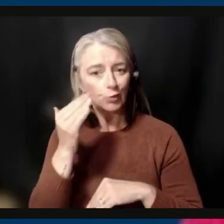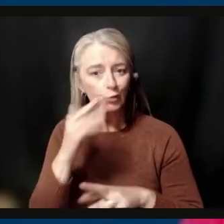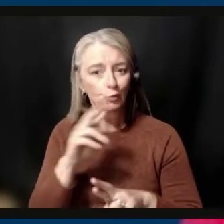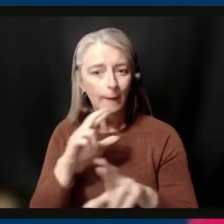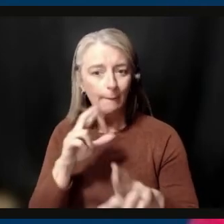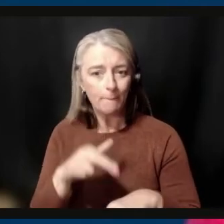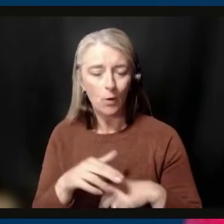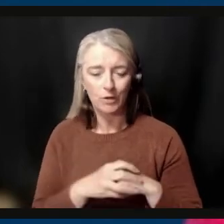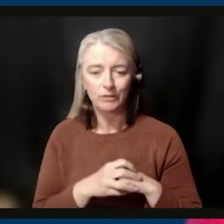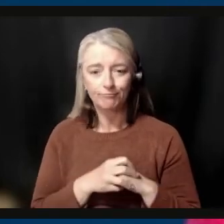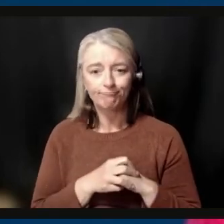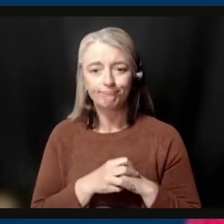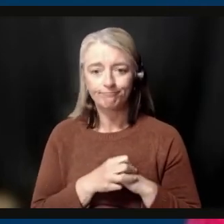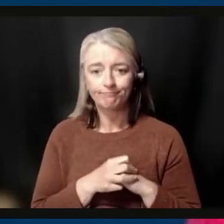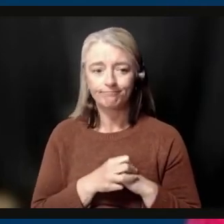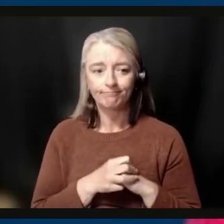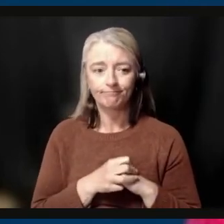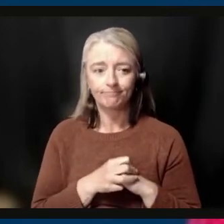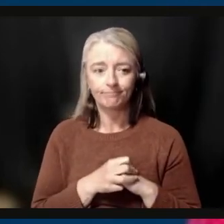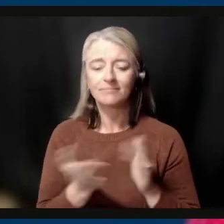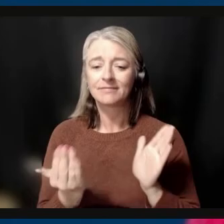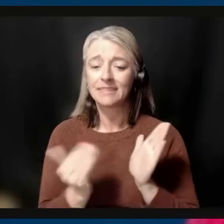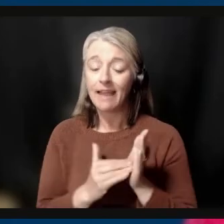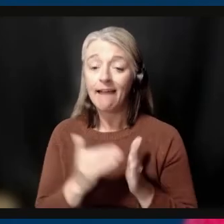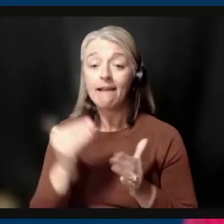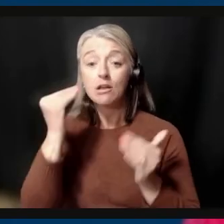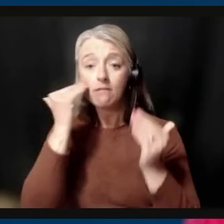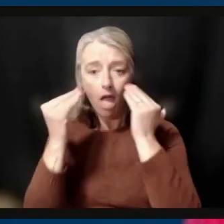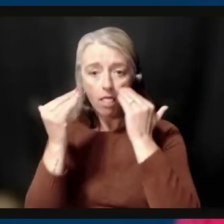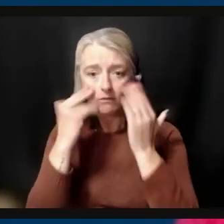she had the results. So again, knowledge is power.